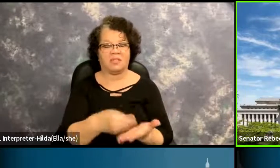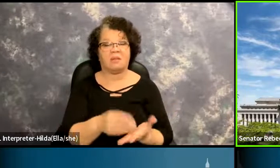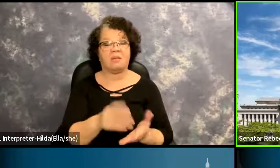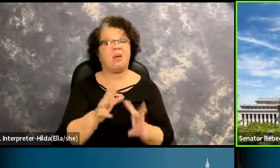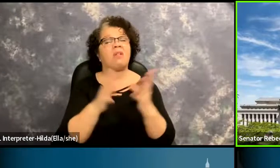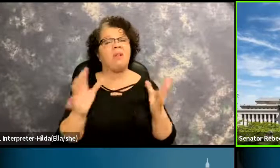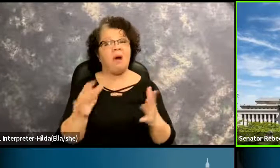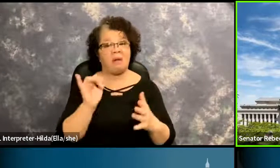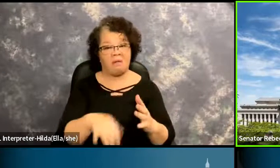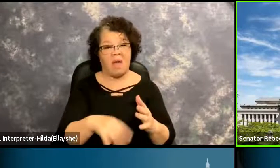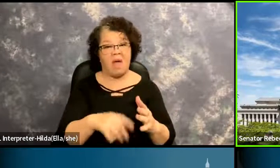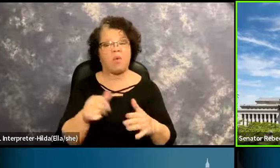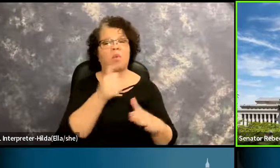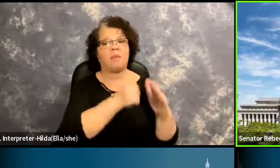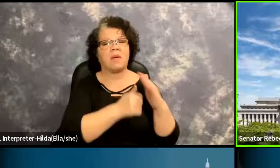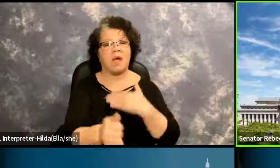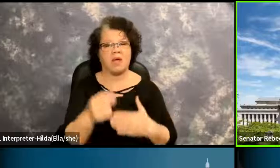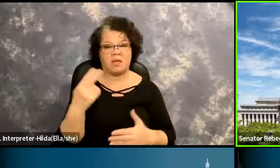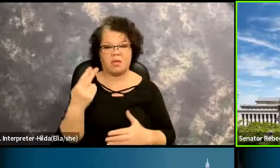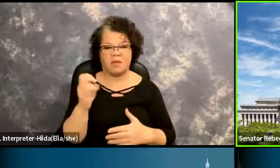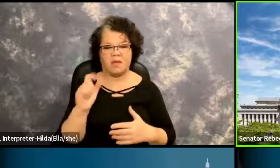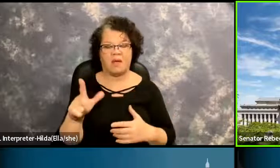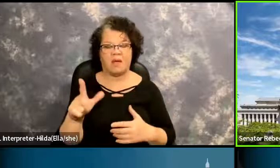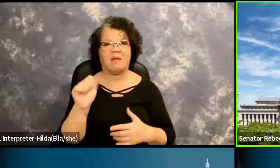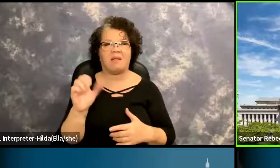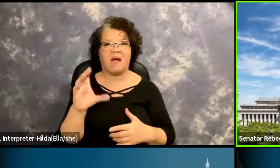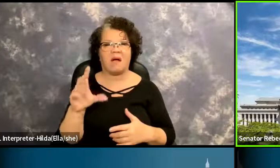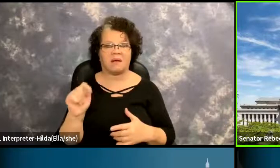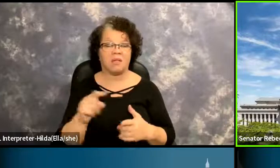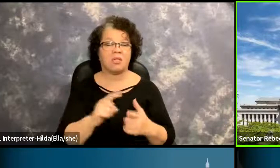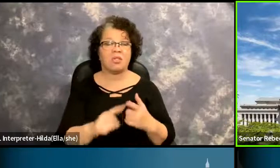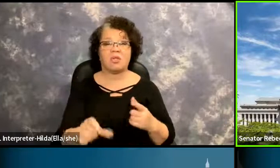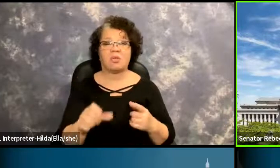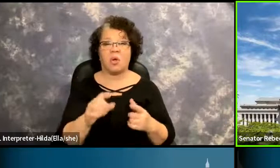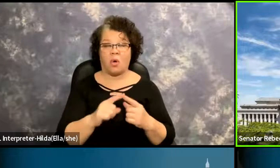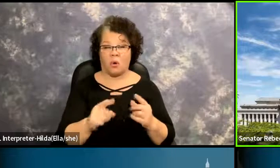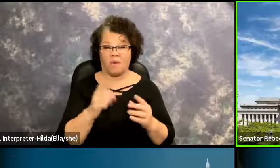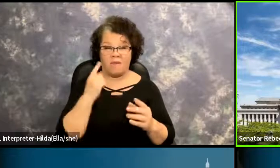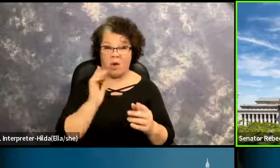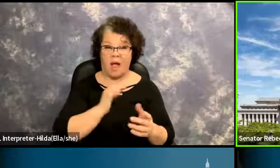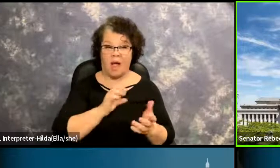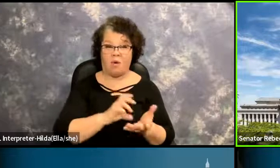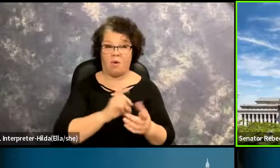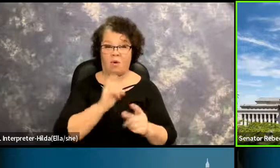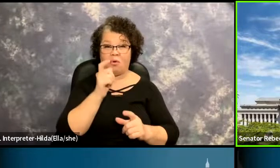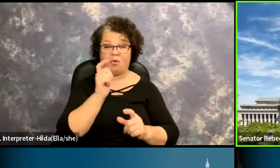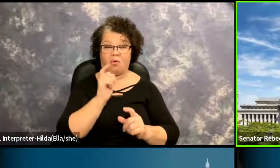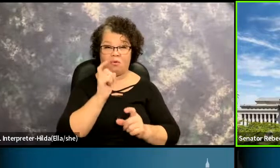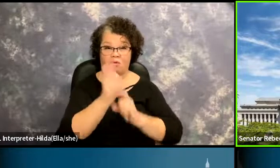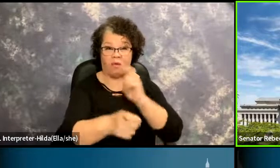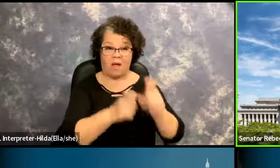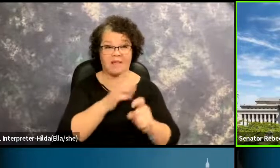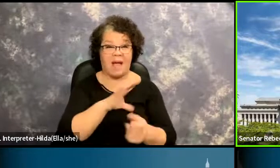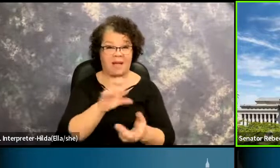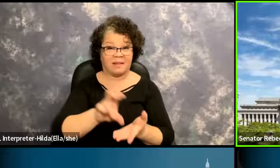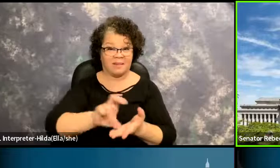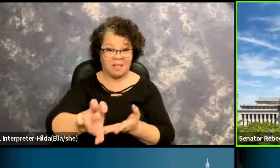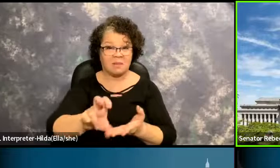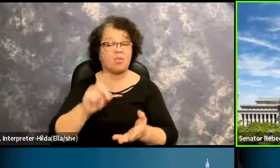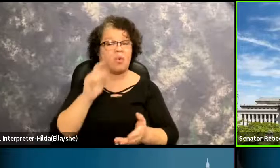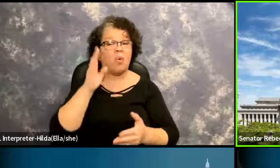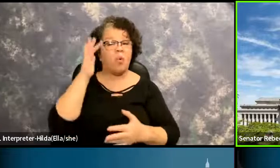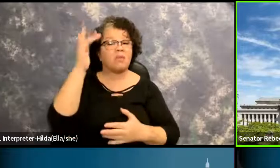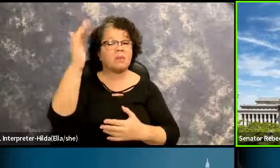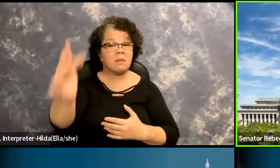be under the HEAL Act. And so for grant programs and for investment over time, looking at making sure that those are